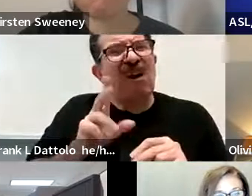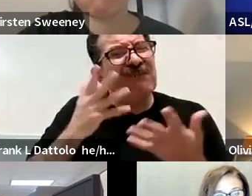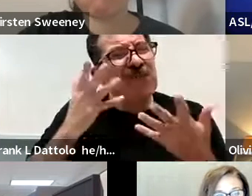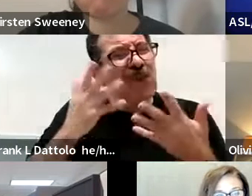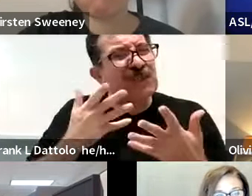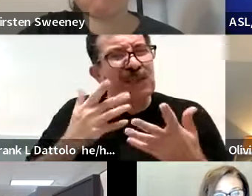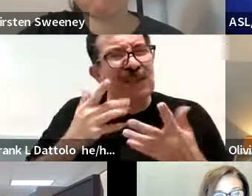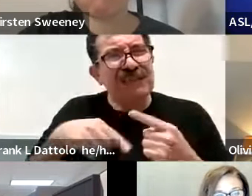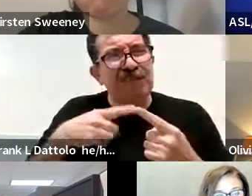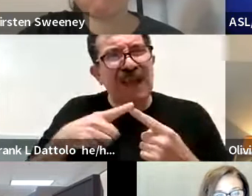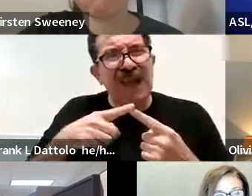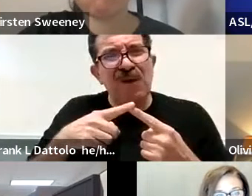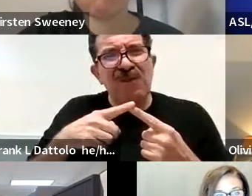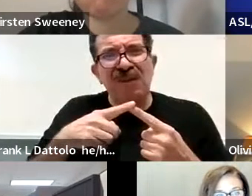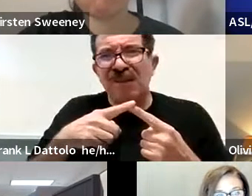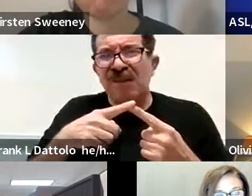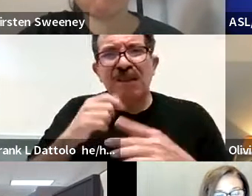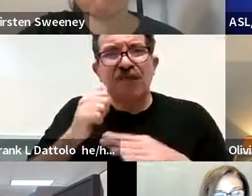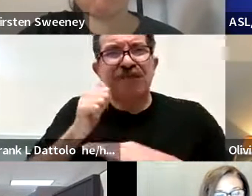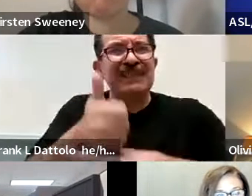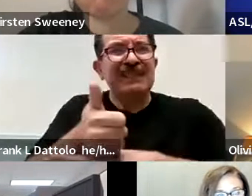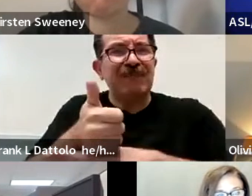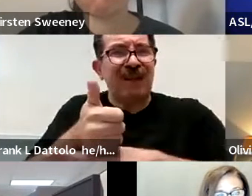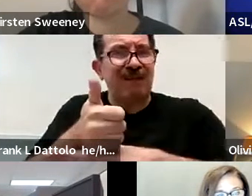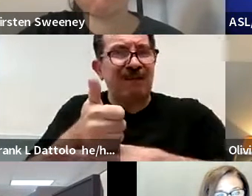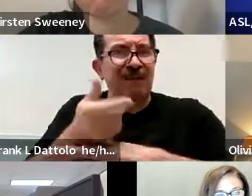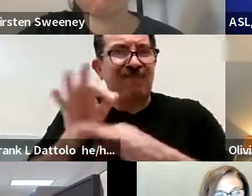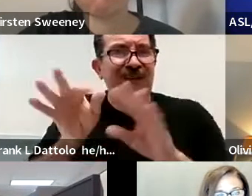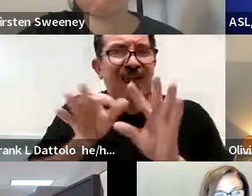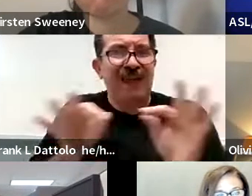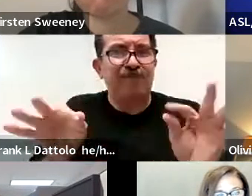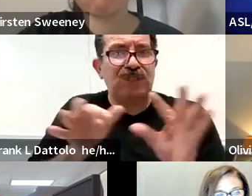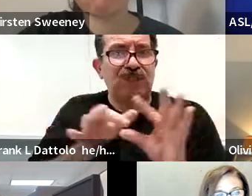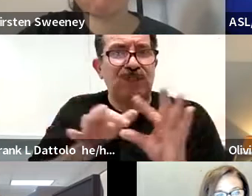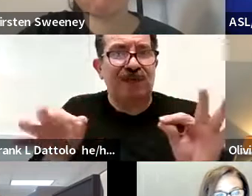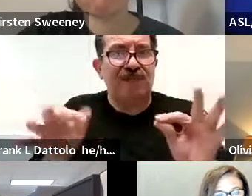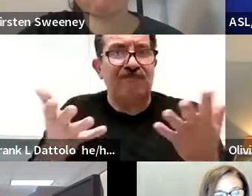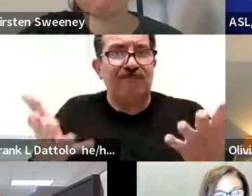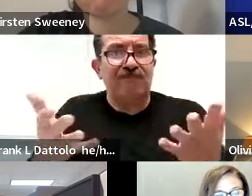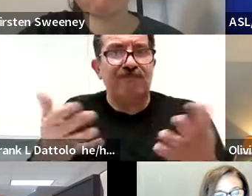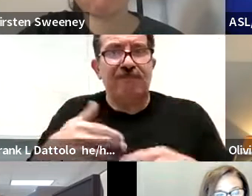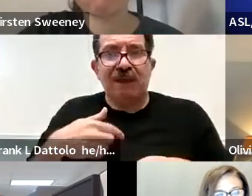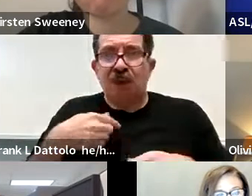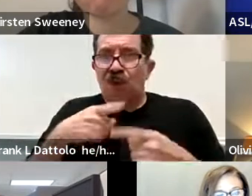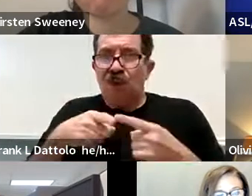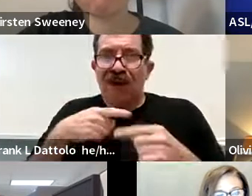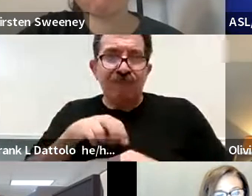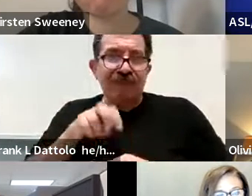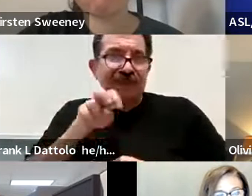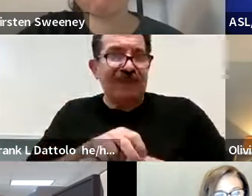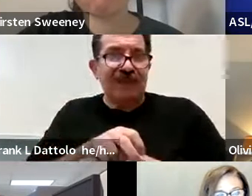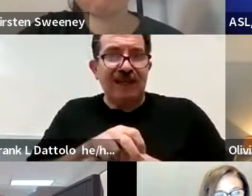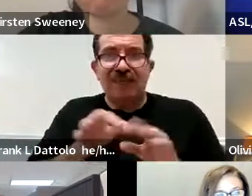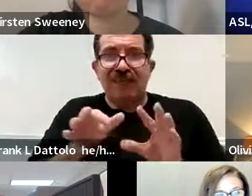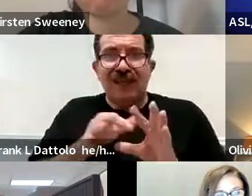is my second language, not at all. But unfortunately for me, it's often about the placement of captions.